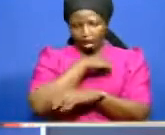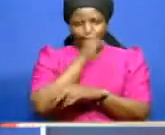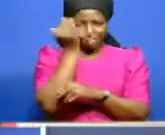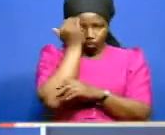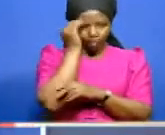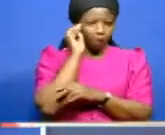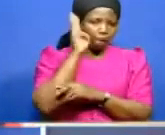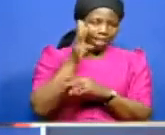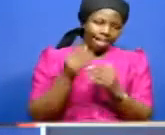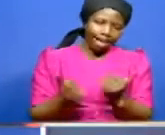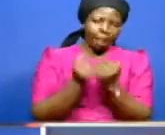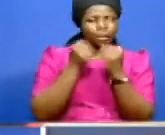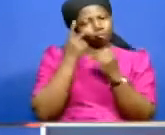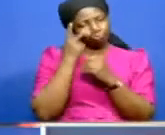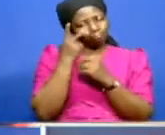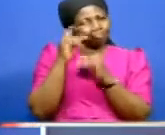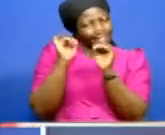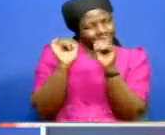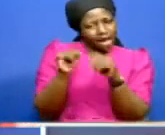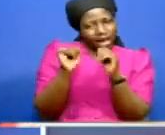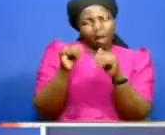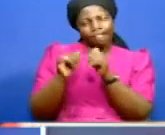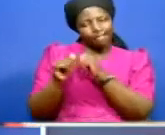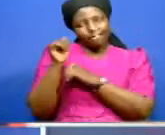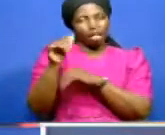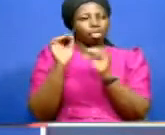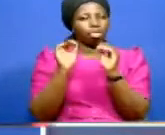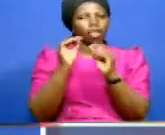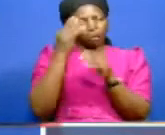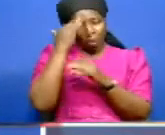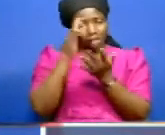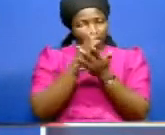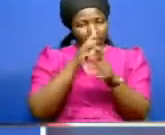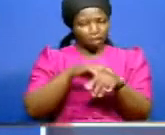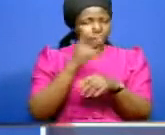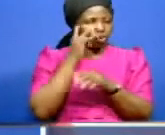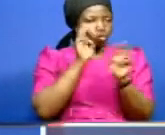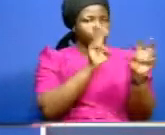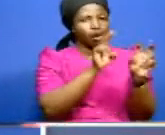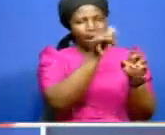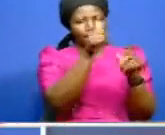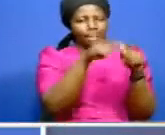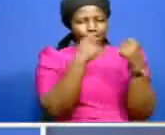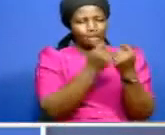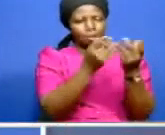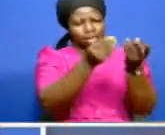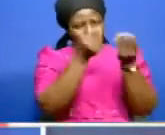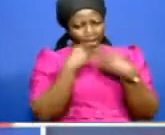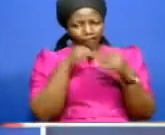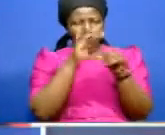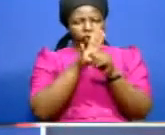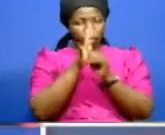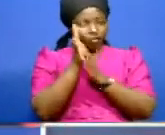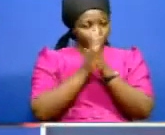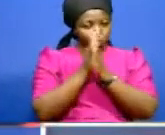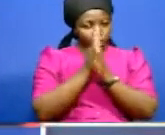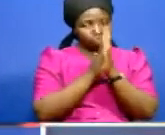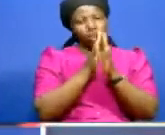could see it. We were not very far, because sometimes you also watch the other teams and they give your team a lot of motivation in terms